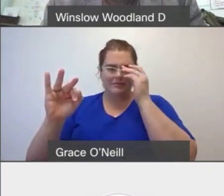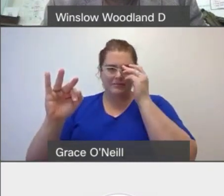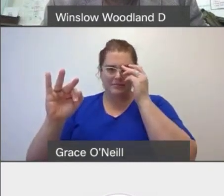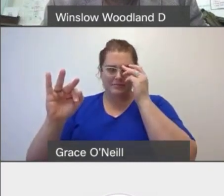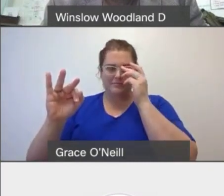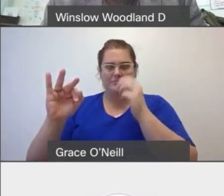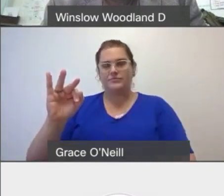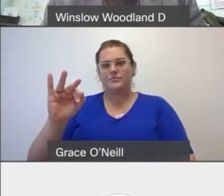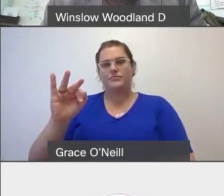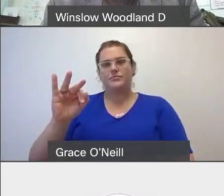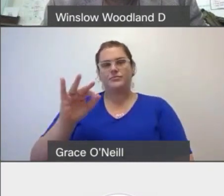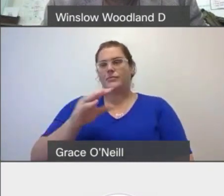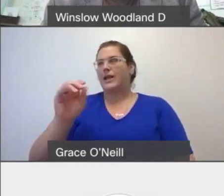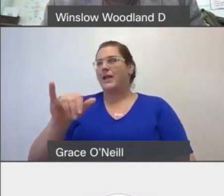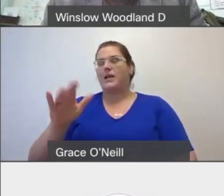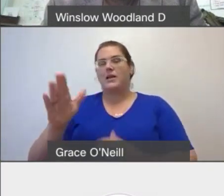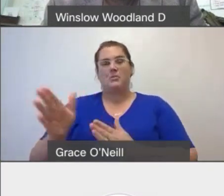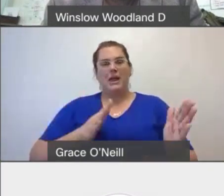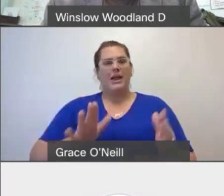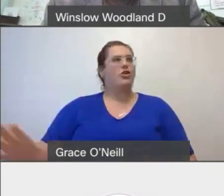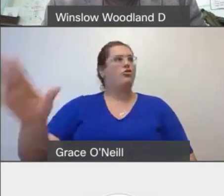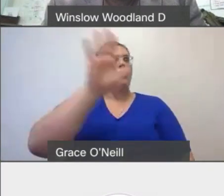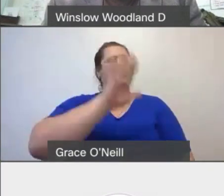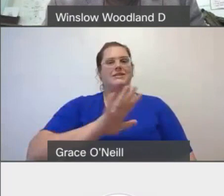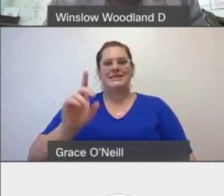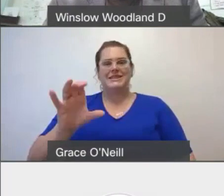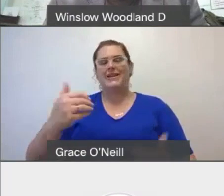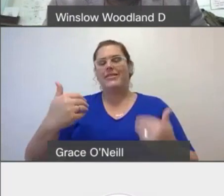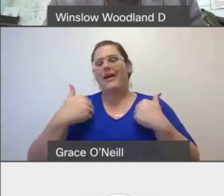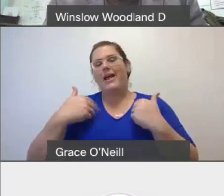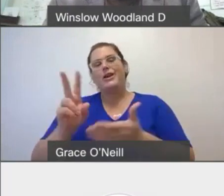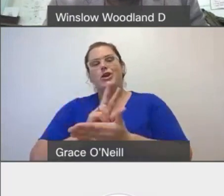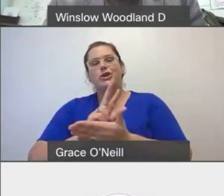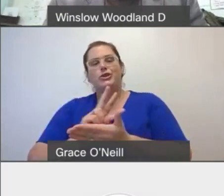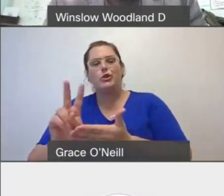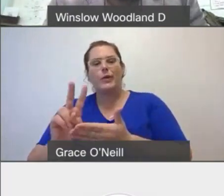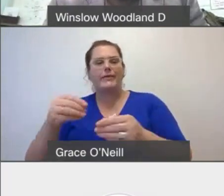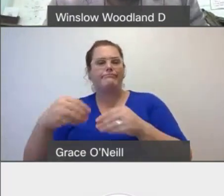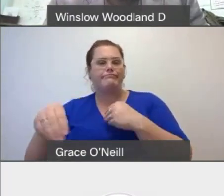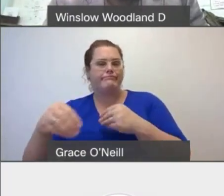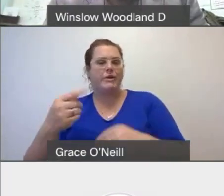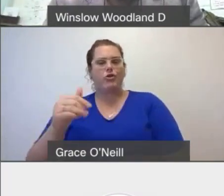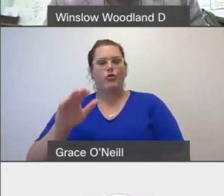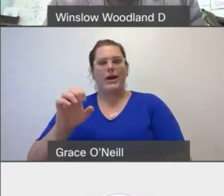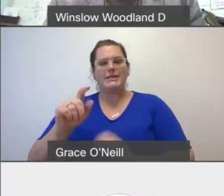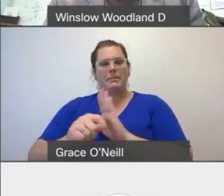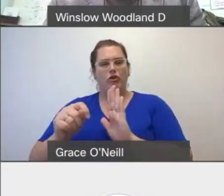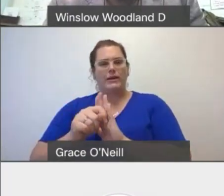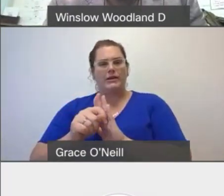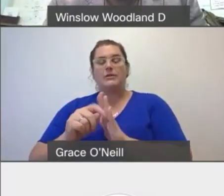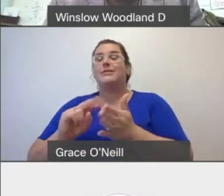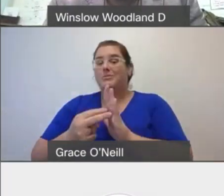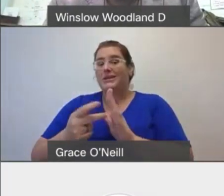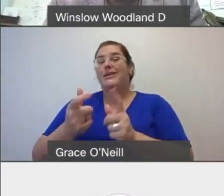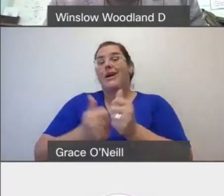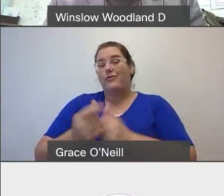and across the district, employees were given sort of a 2-week grace period. And so, everyone has to have